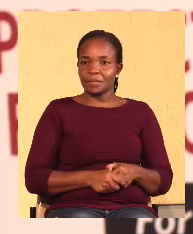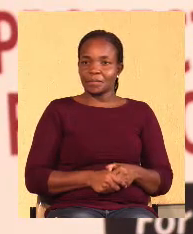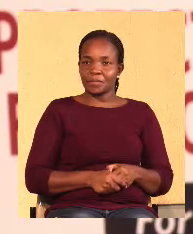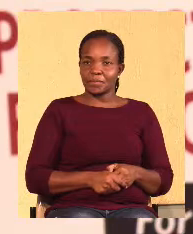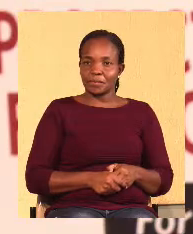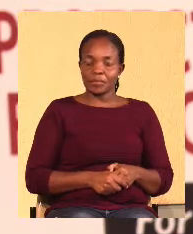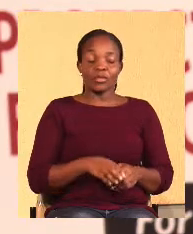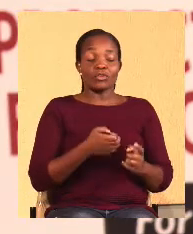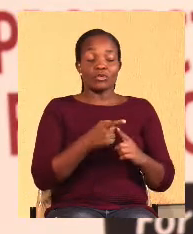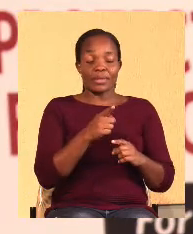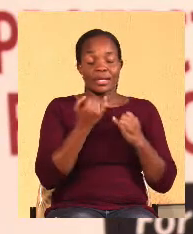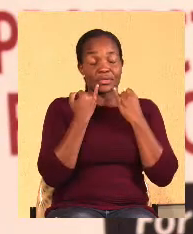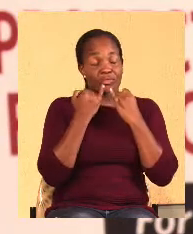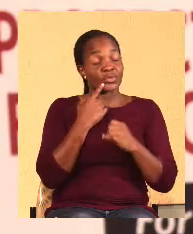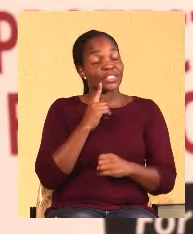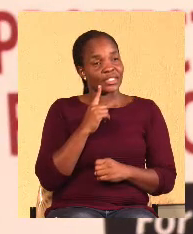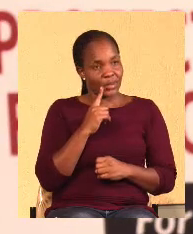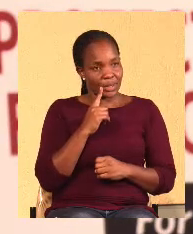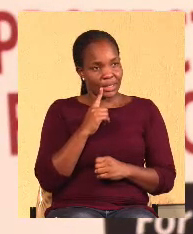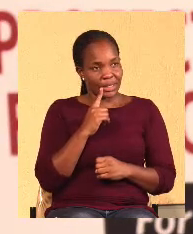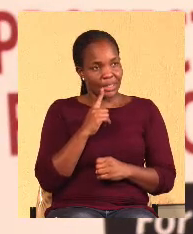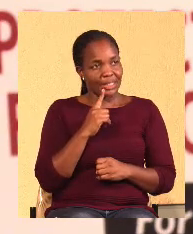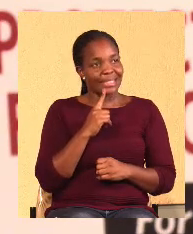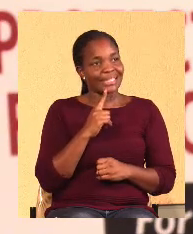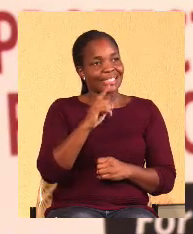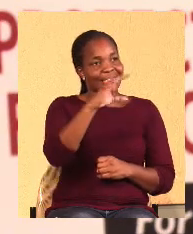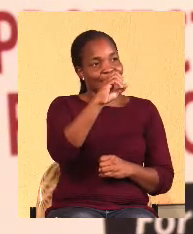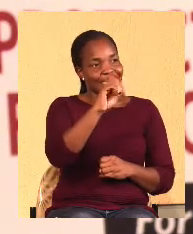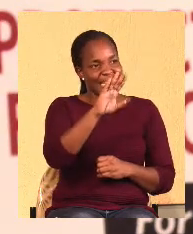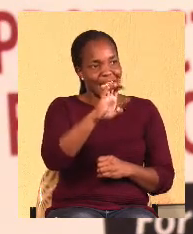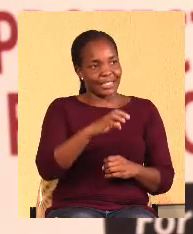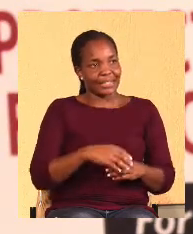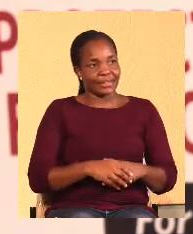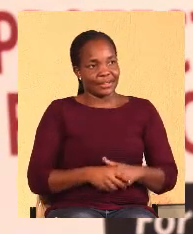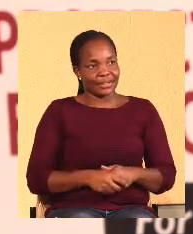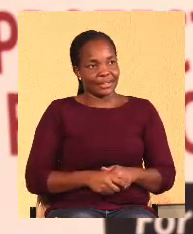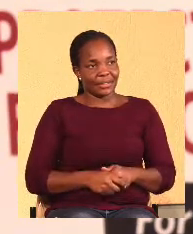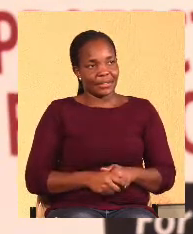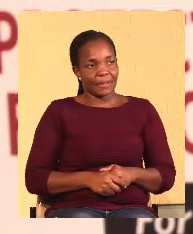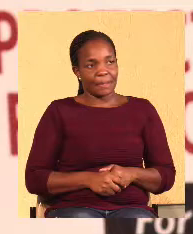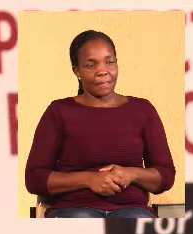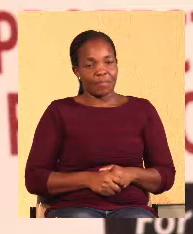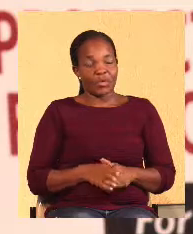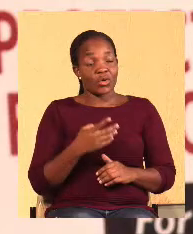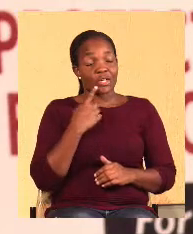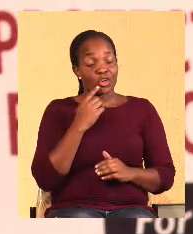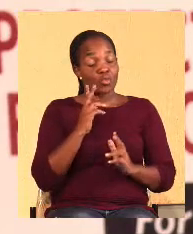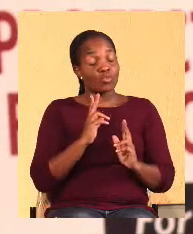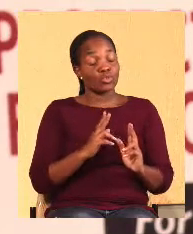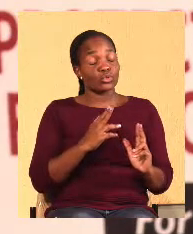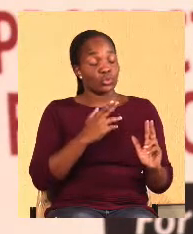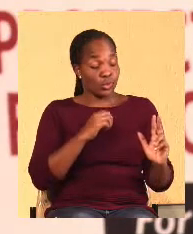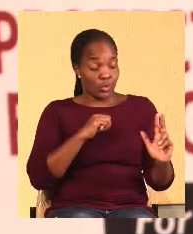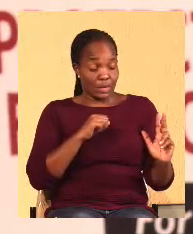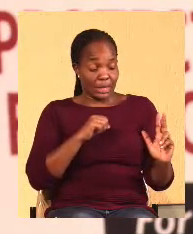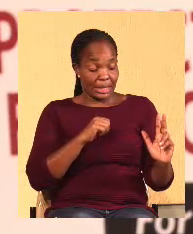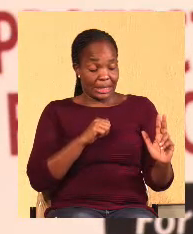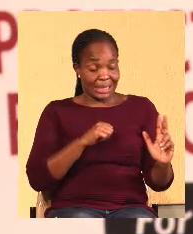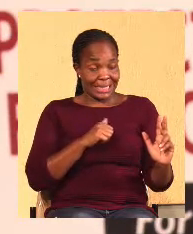on that, then we say this is a case. So it could be a person who is sick,